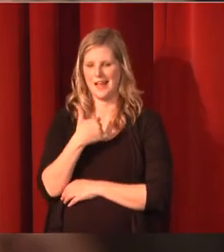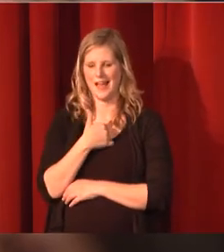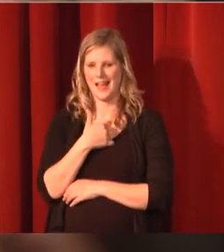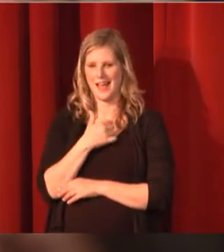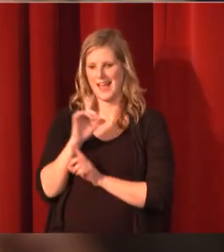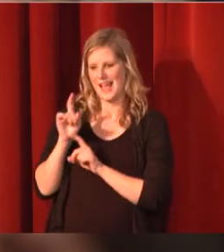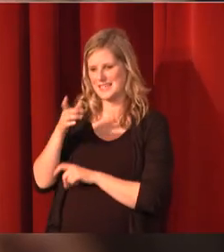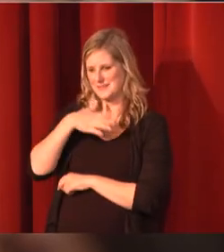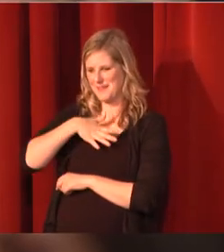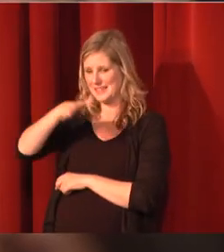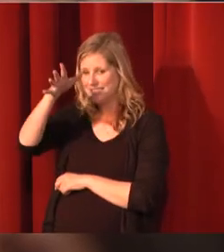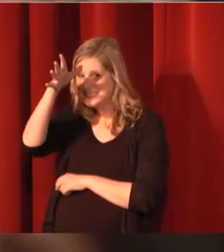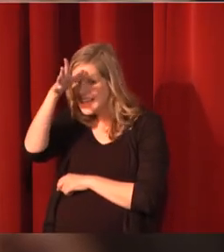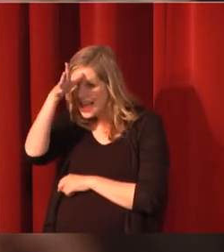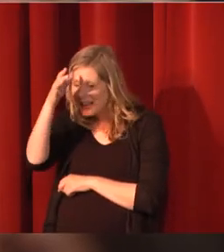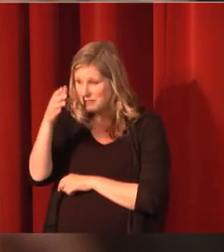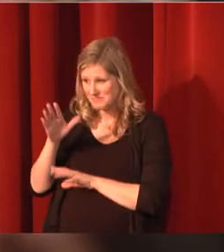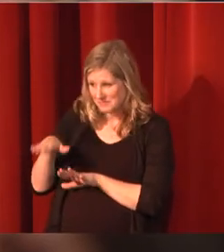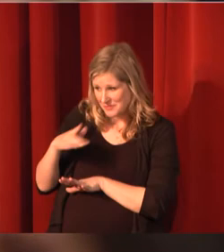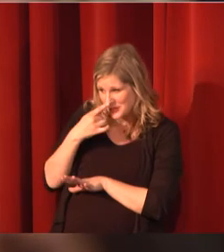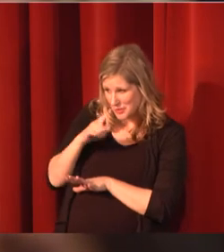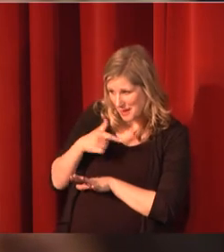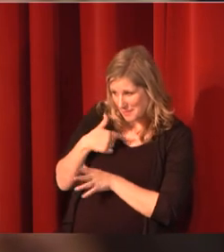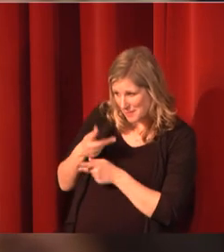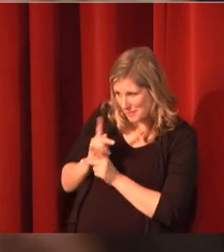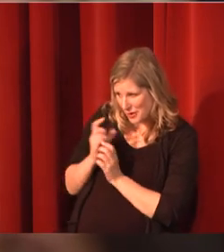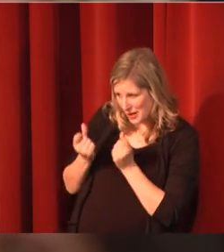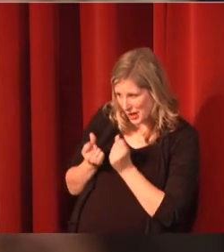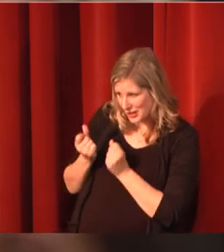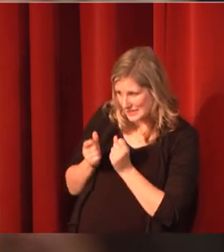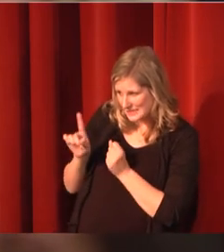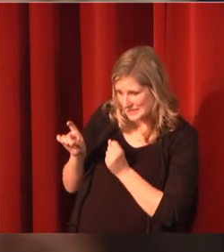my dad if I could borrow the car